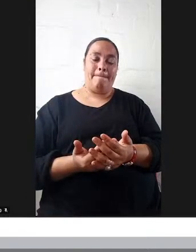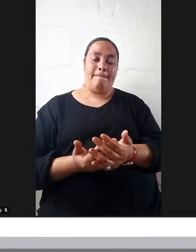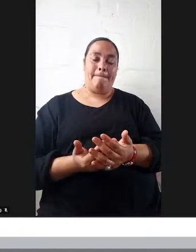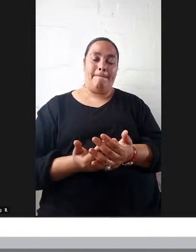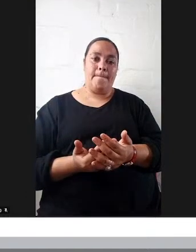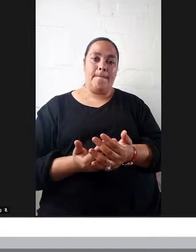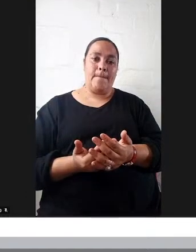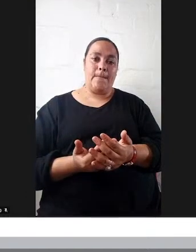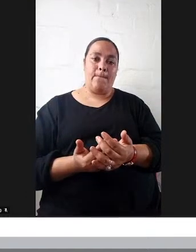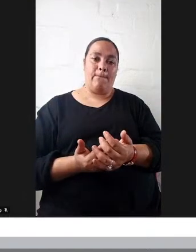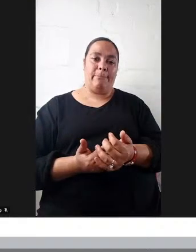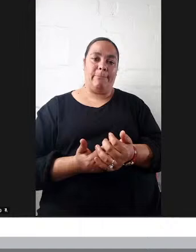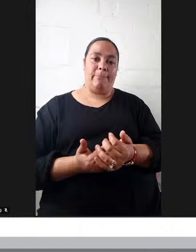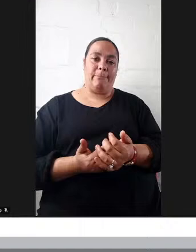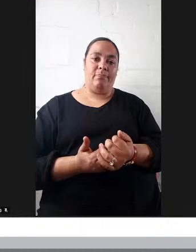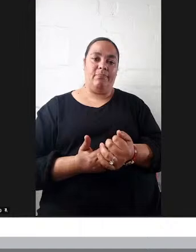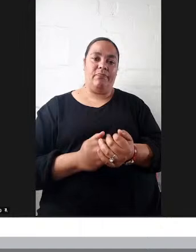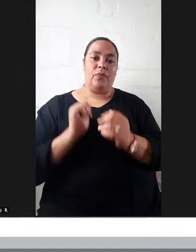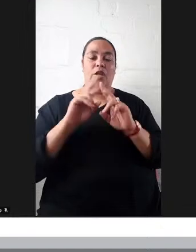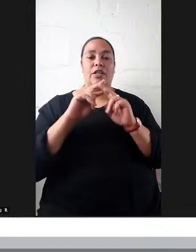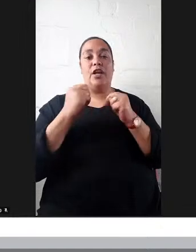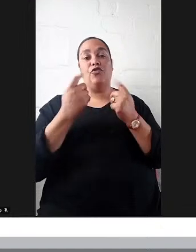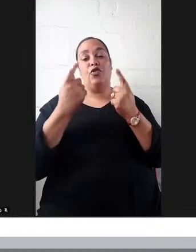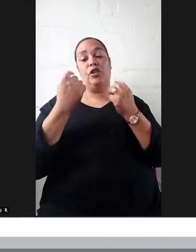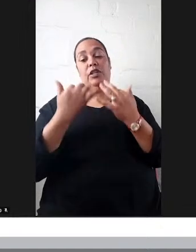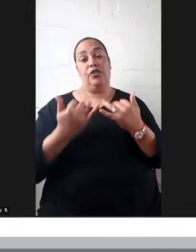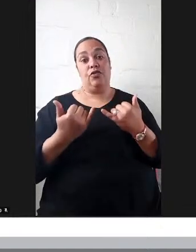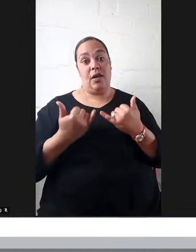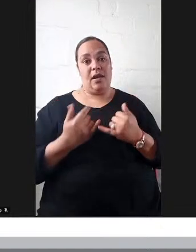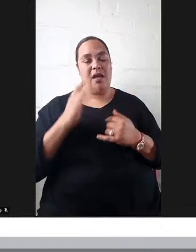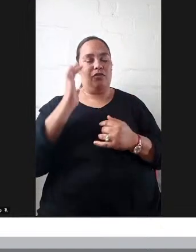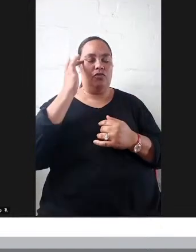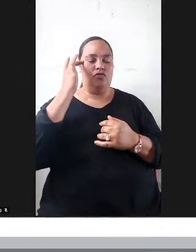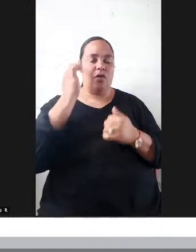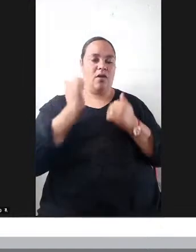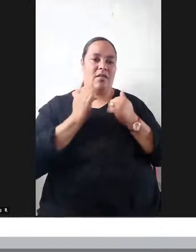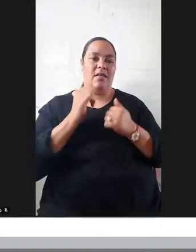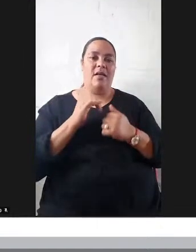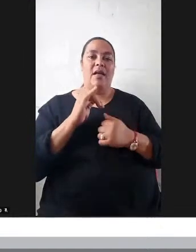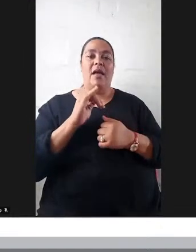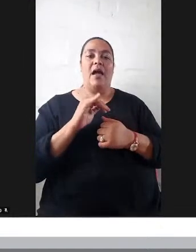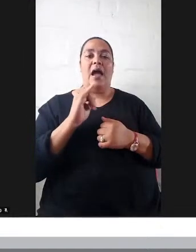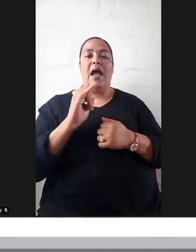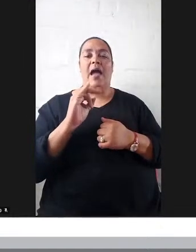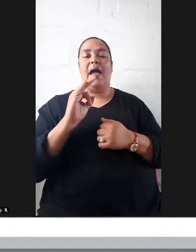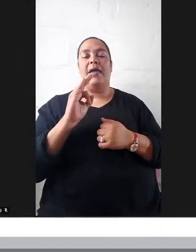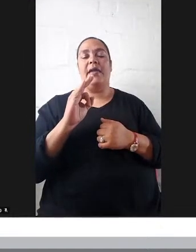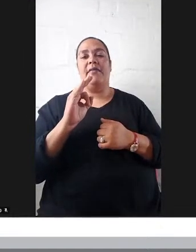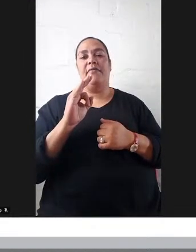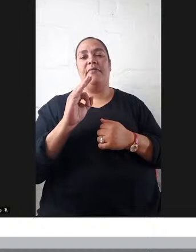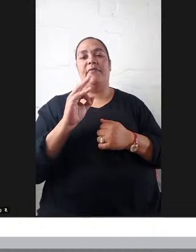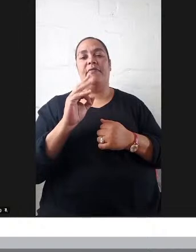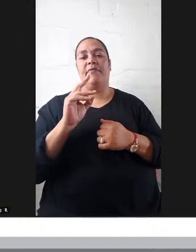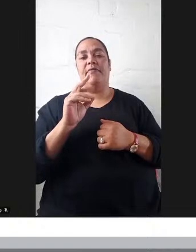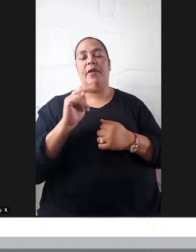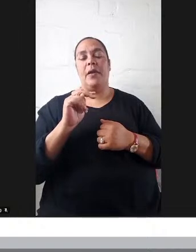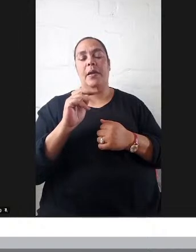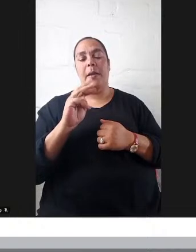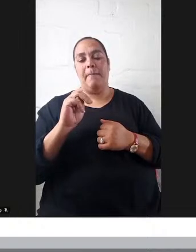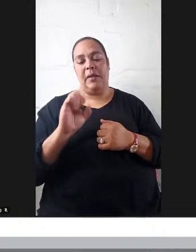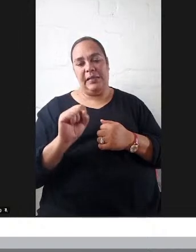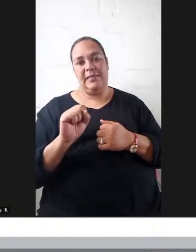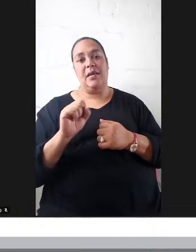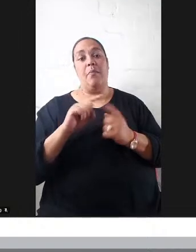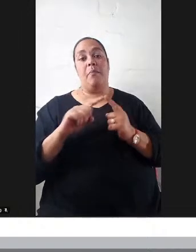The National Treasury is currently struggling with the IFMS rollout. The Western Cape is a